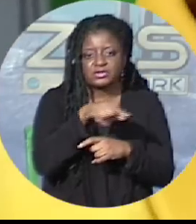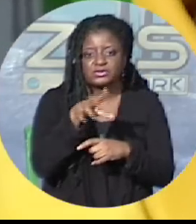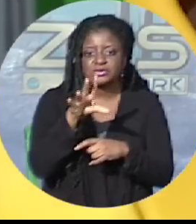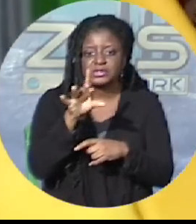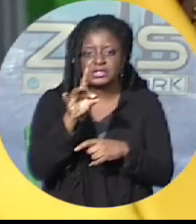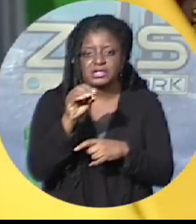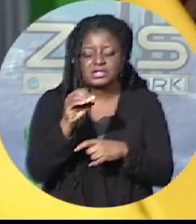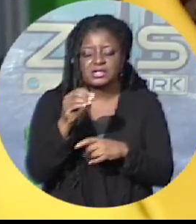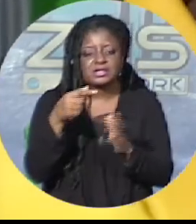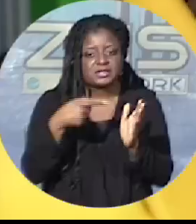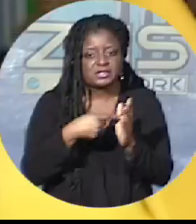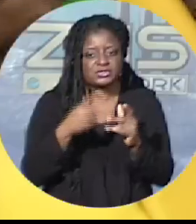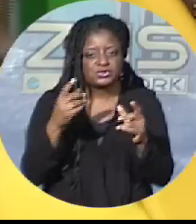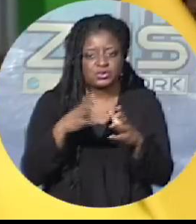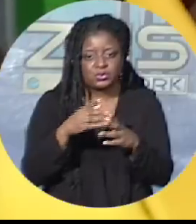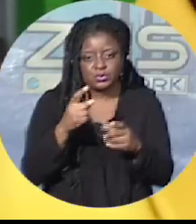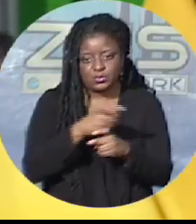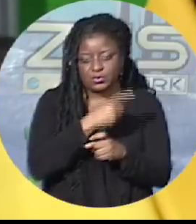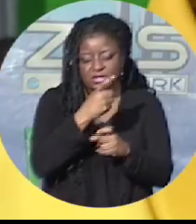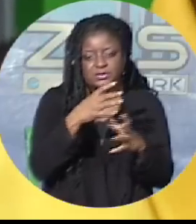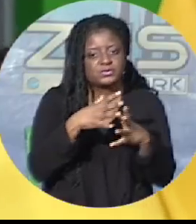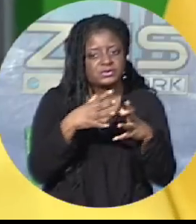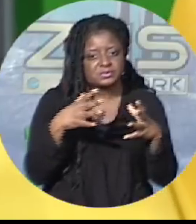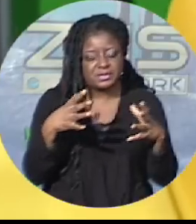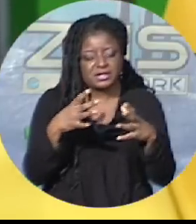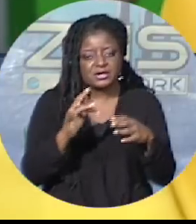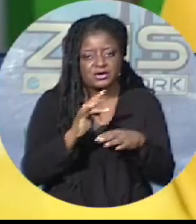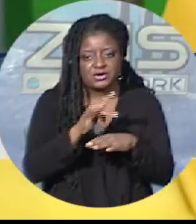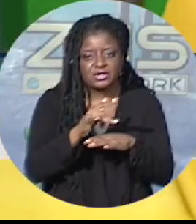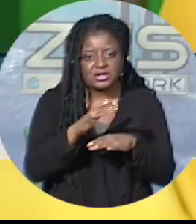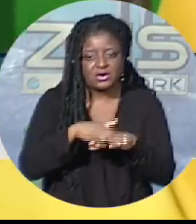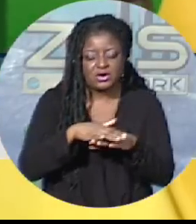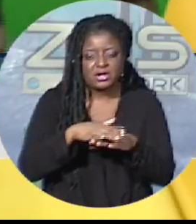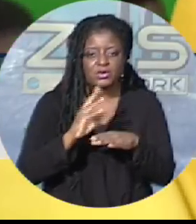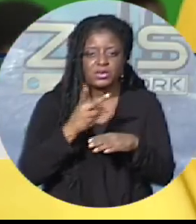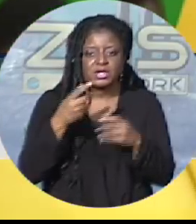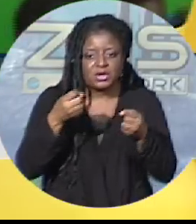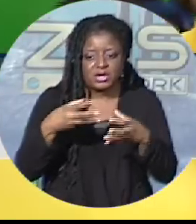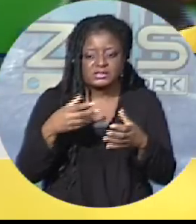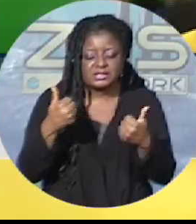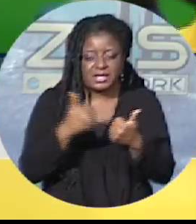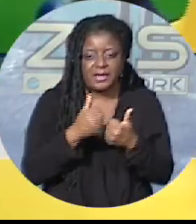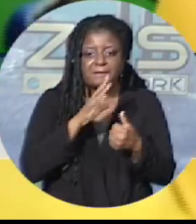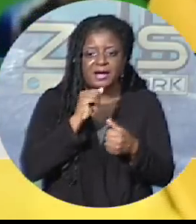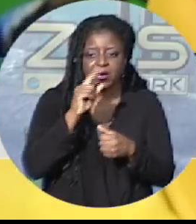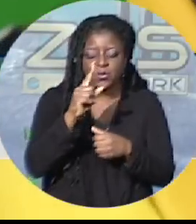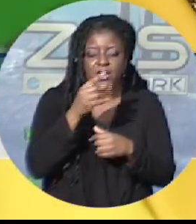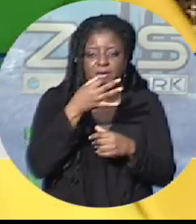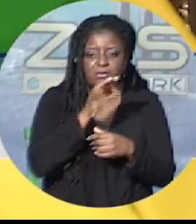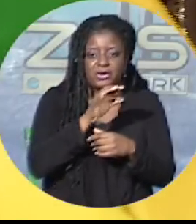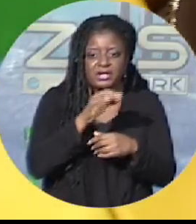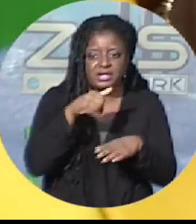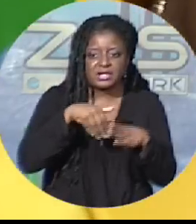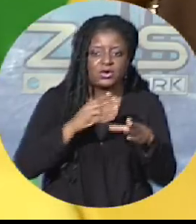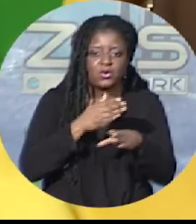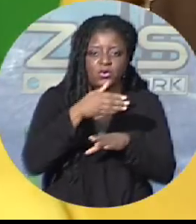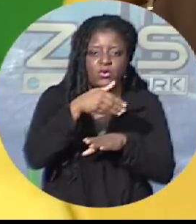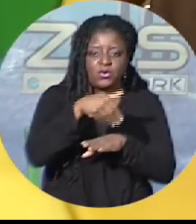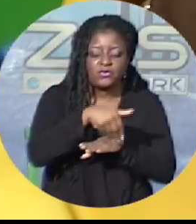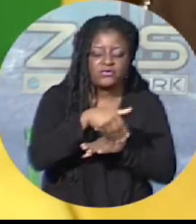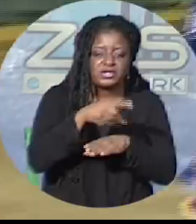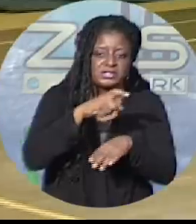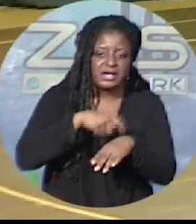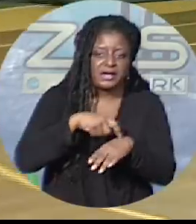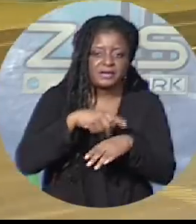big. You know, we already early in the season, we lost the game by 1 point, you know, in overtime, the CC Suite, you know, so we definitely couldn't afford to